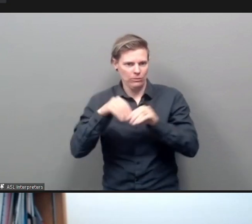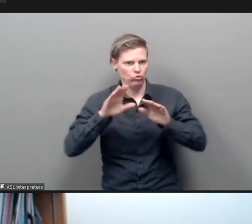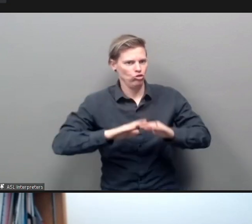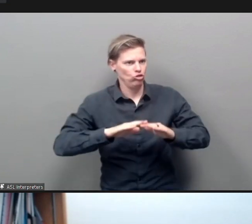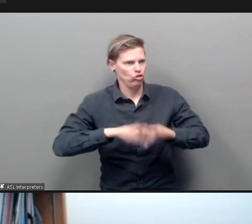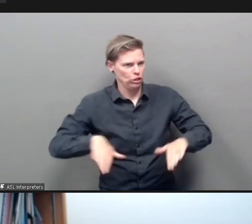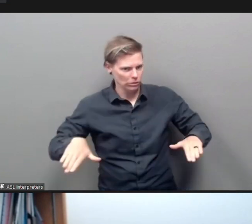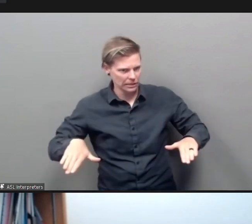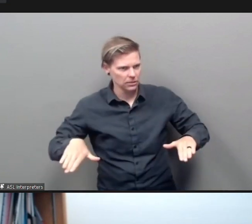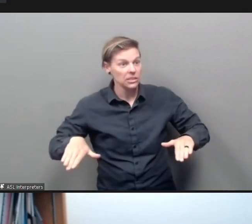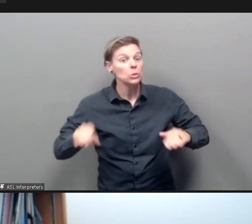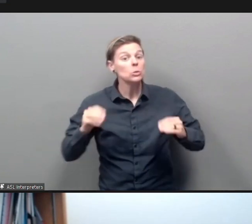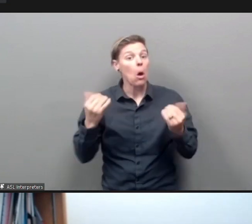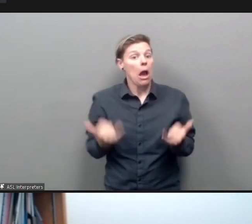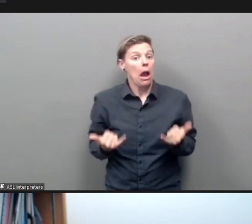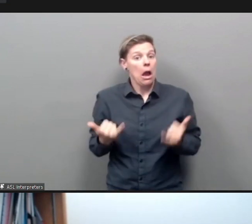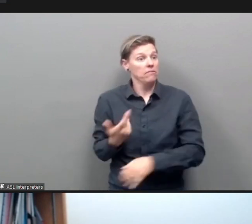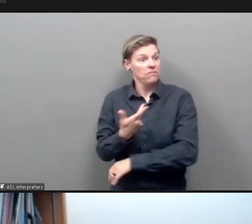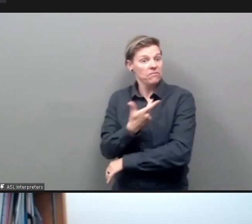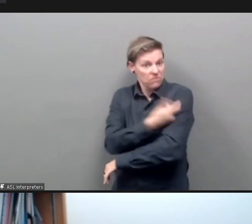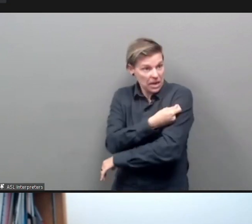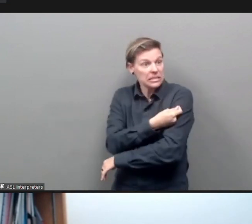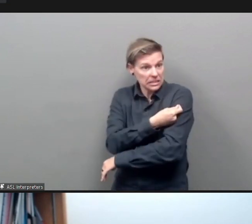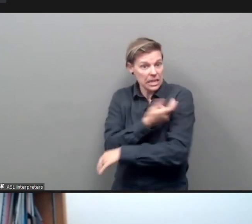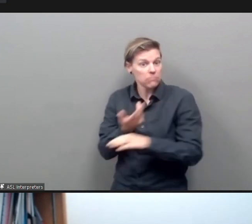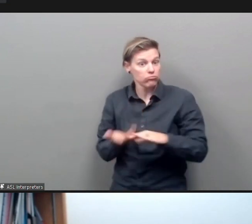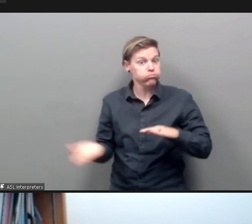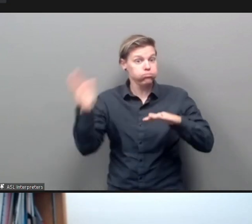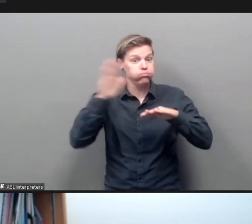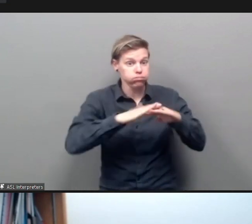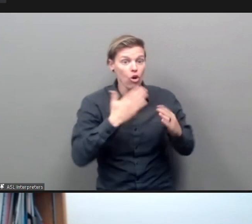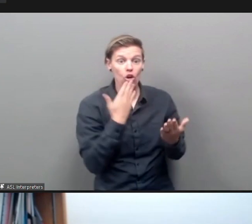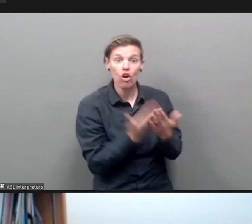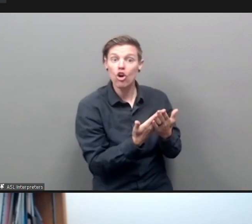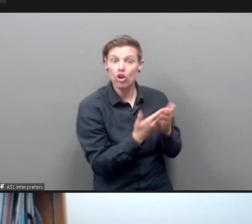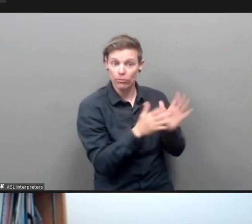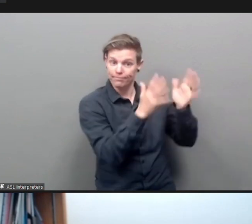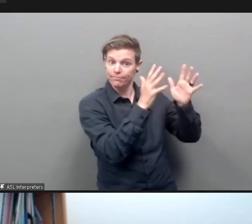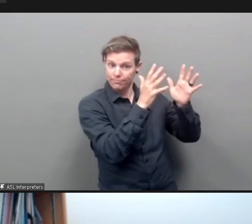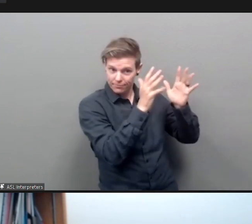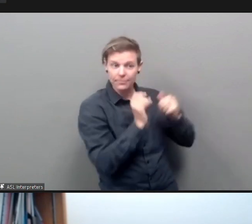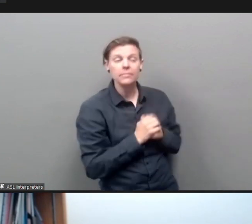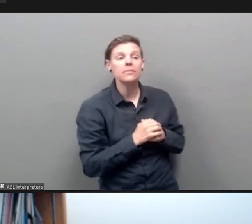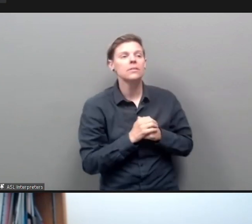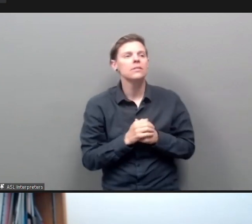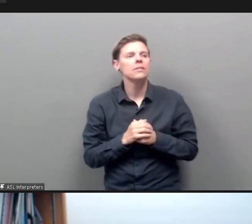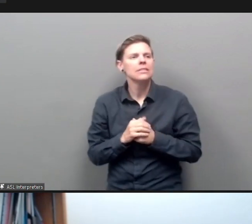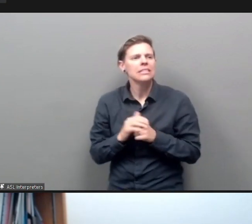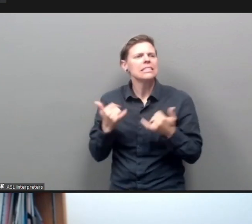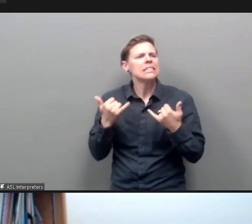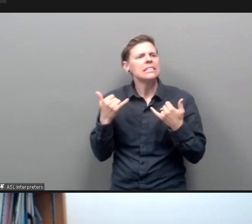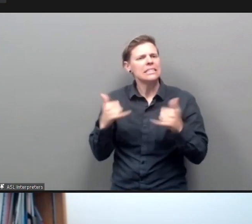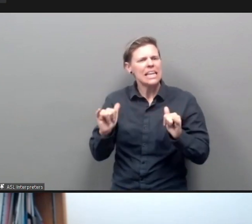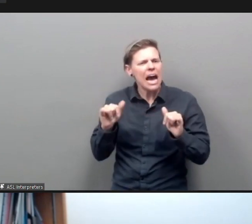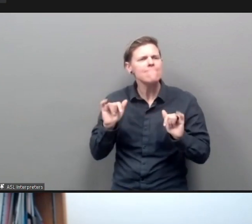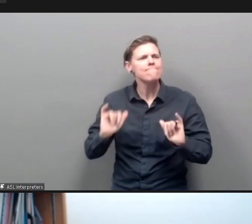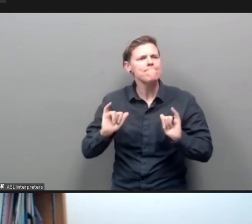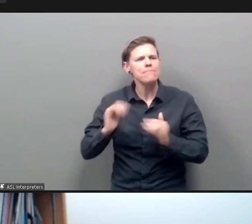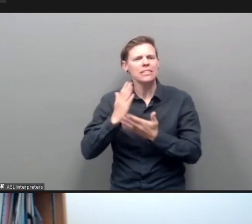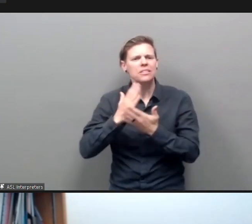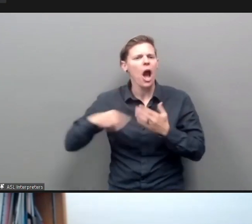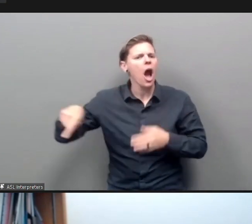also increasing, which seems to be a welcome sign. There's still vaccine resistance, as well as resistance to